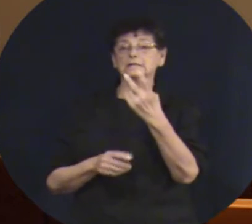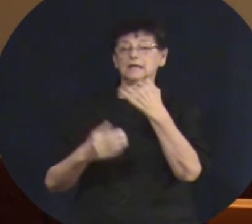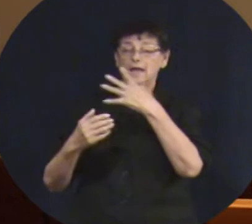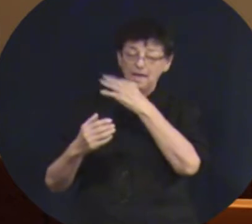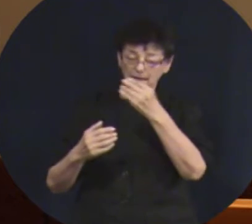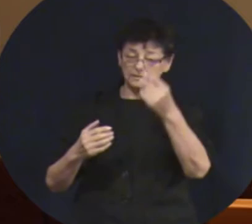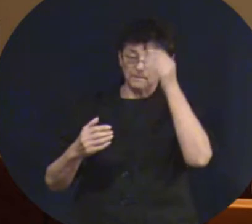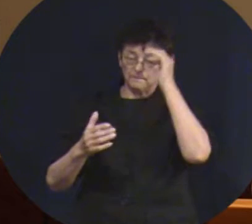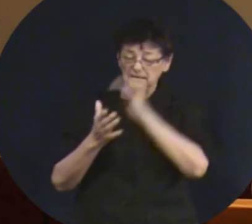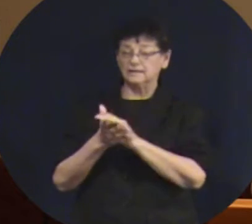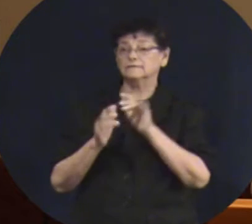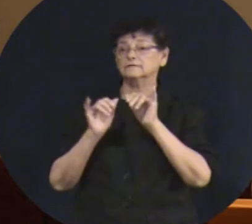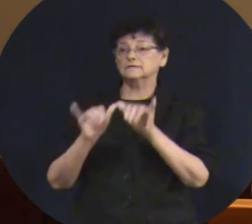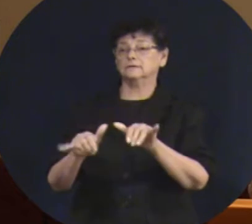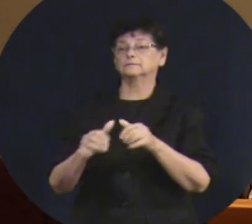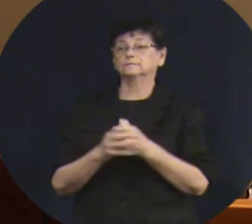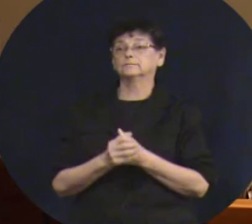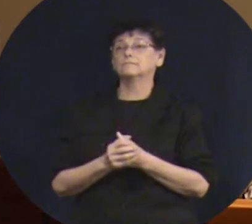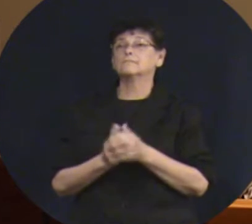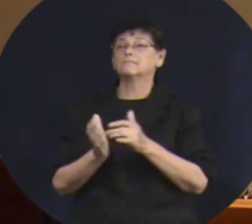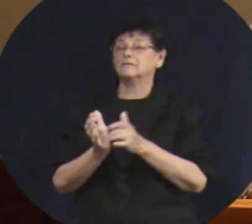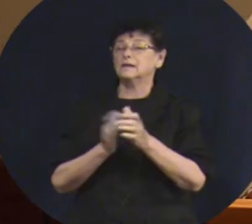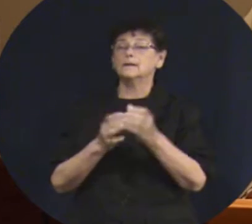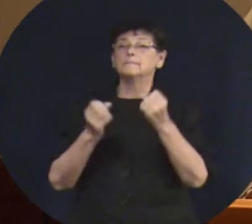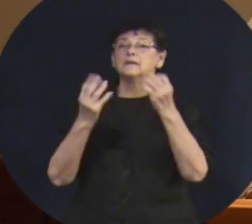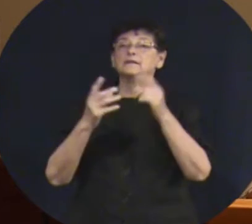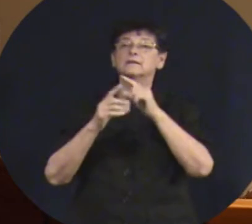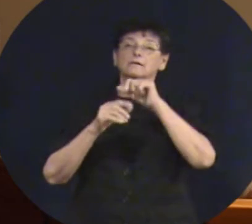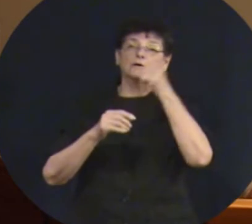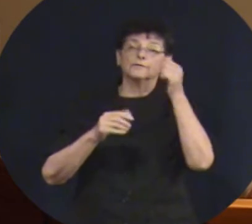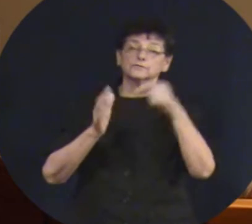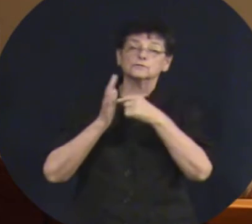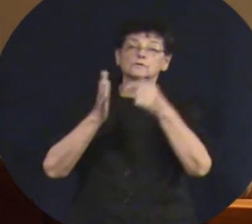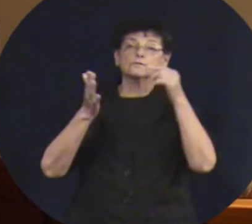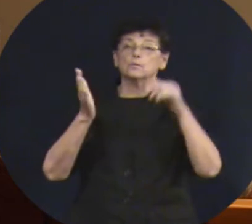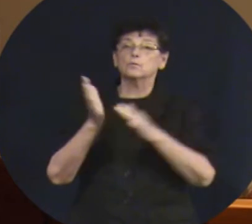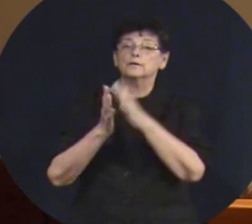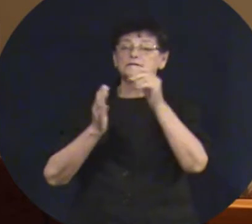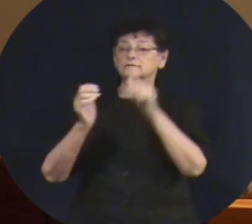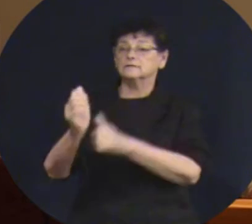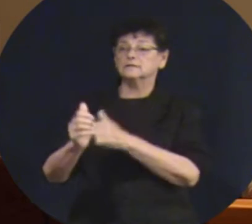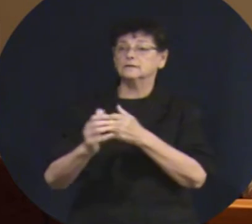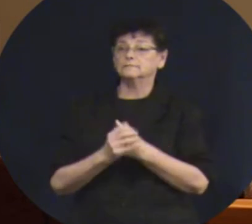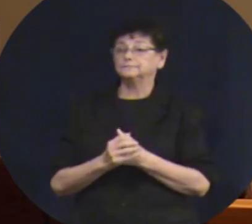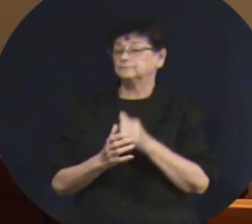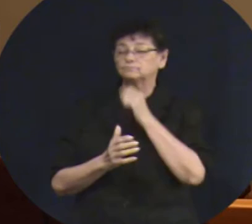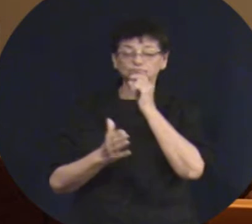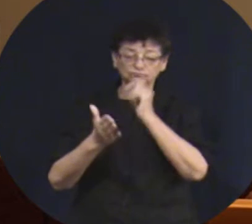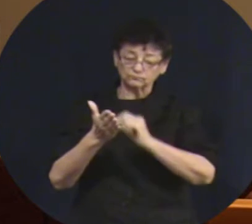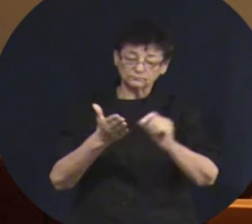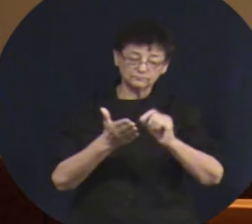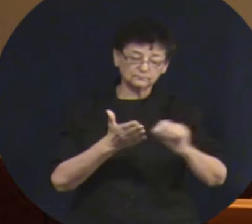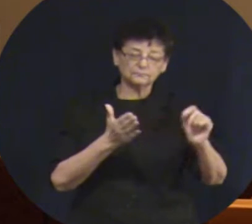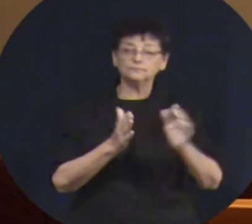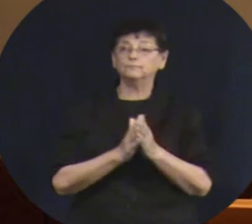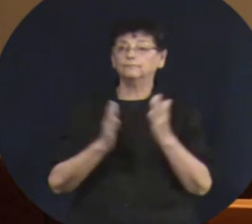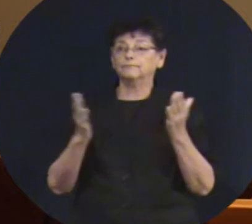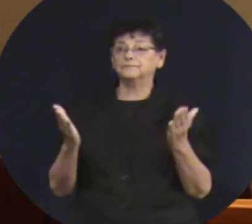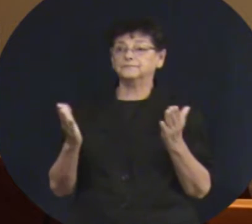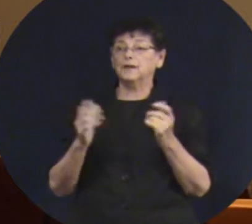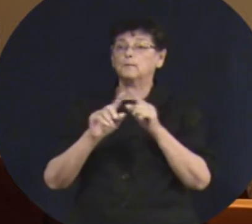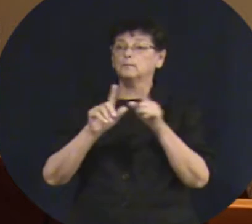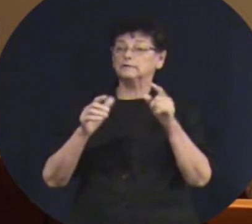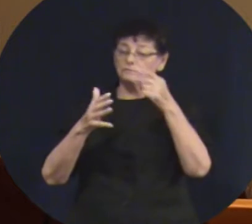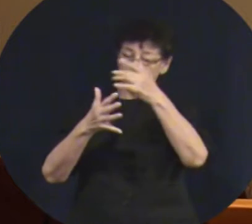have believed." Now Jesus did many other signs in the presence of his disciples that are not written in this book.